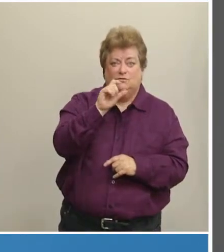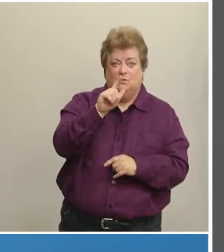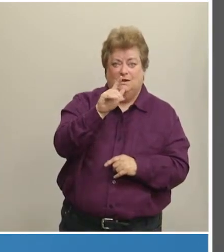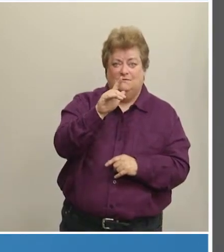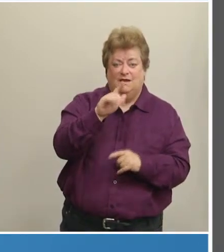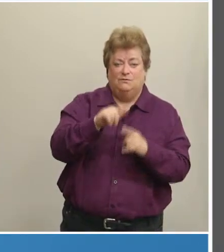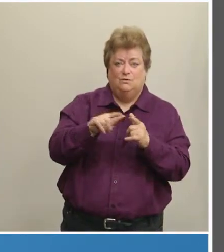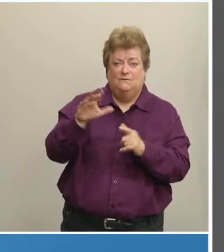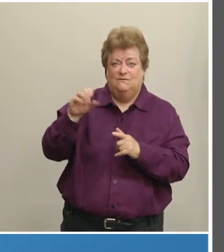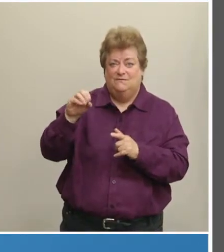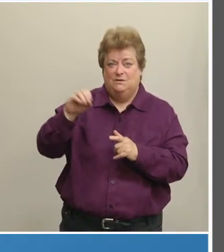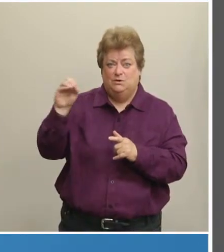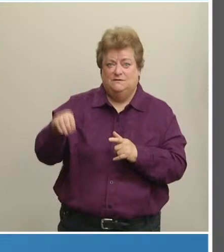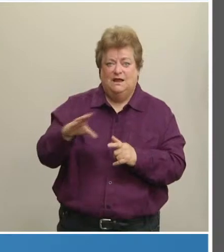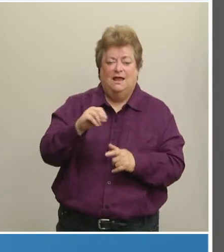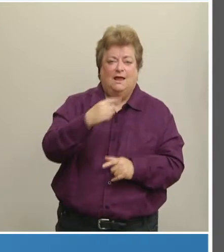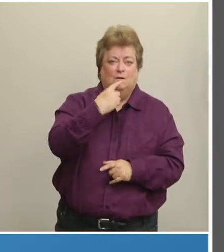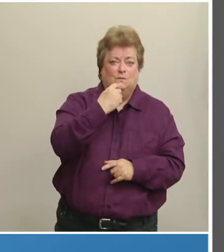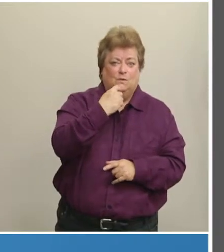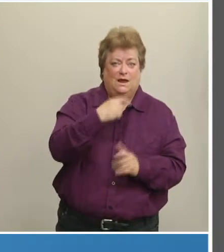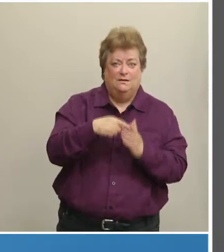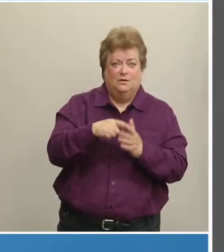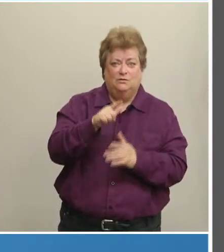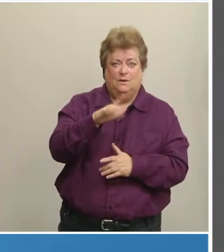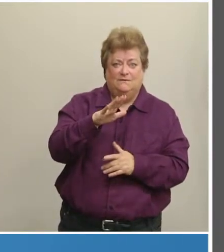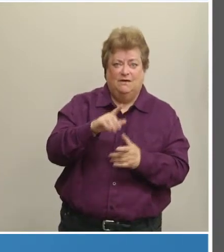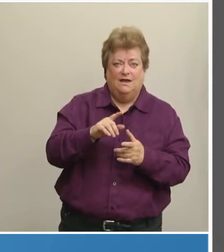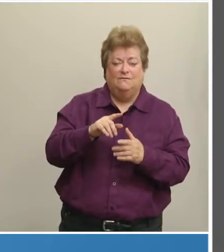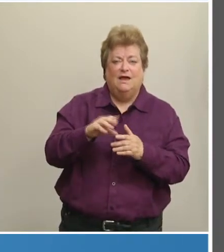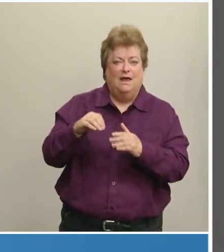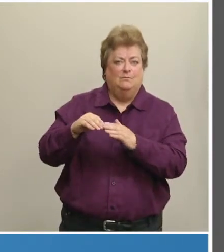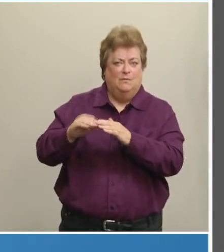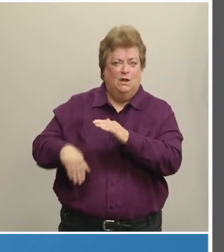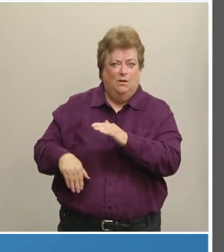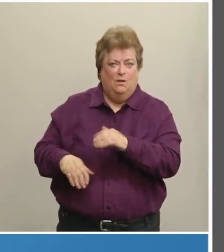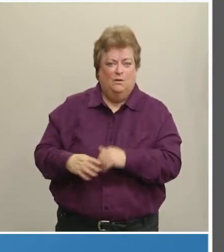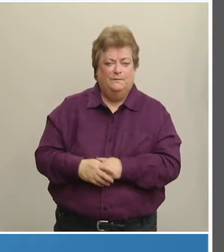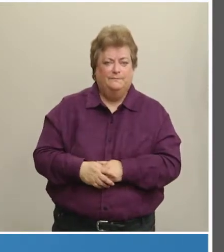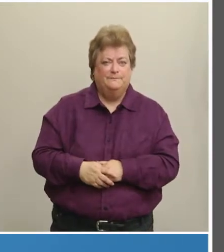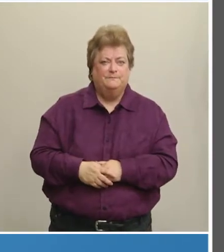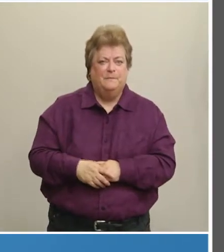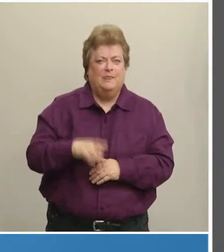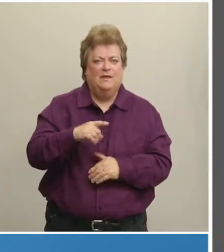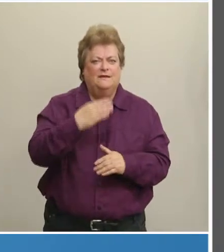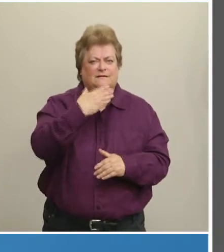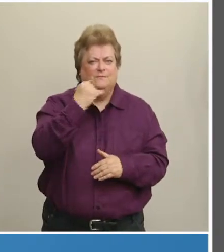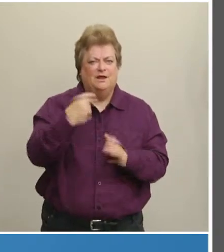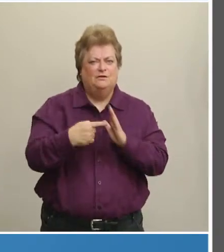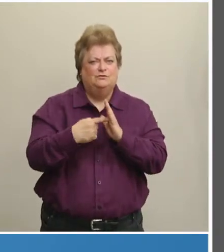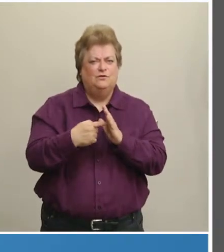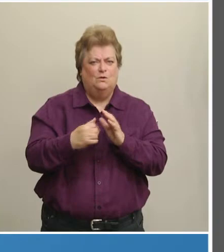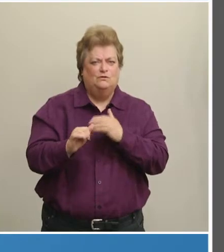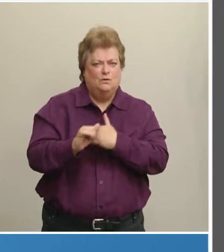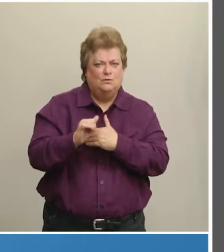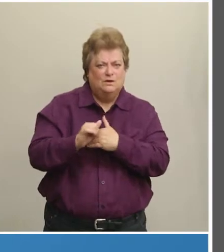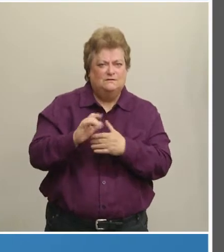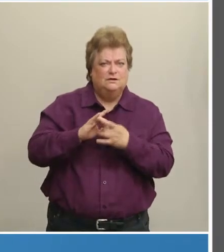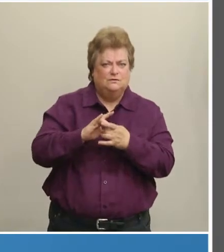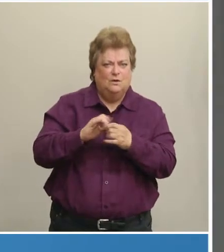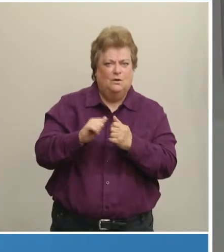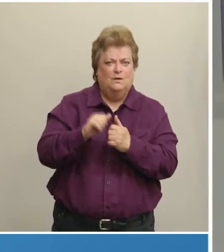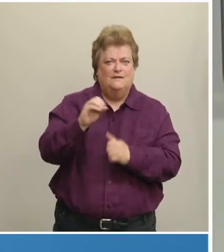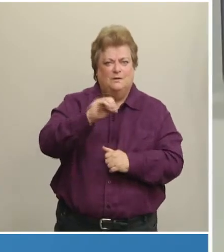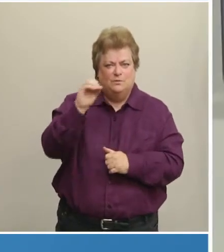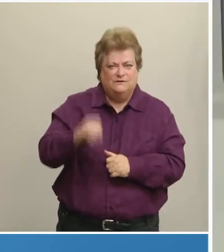25% to 50%, and the red represents 25% and below. This better reflects the risks associated